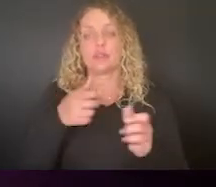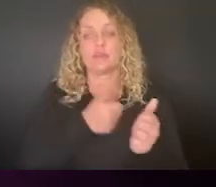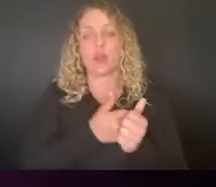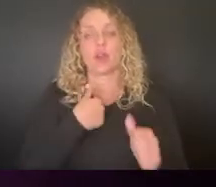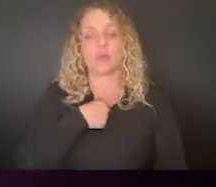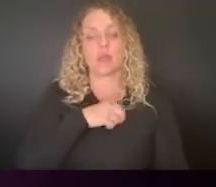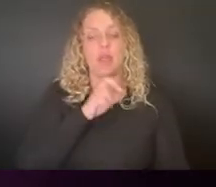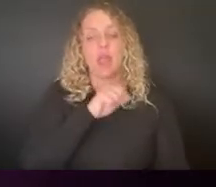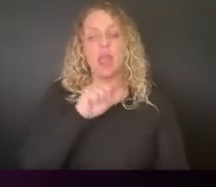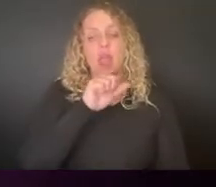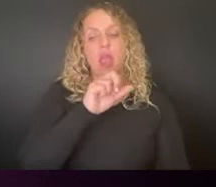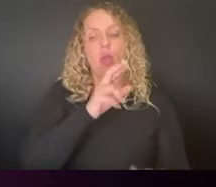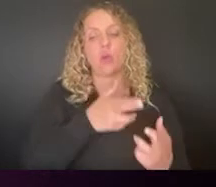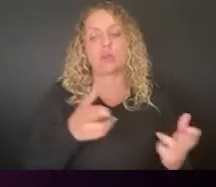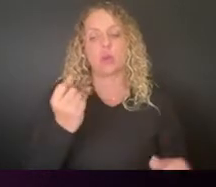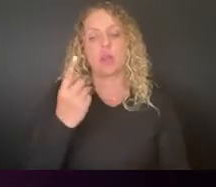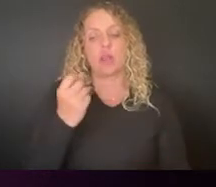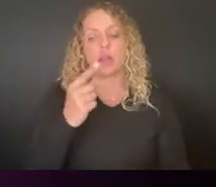https://noti.st/resource11.